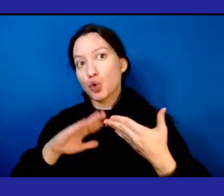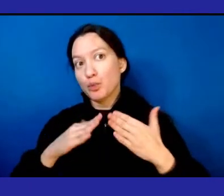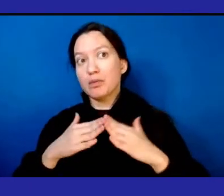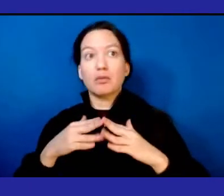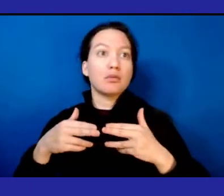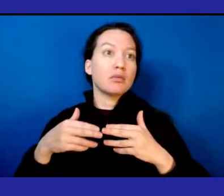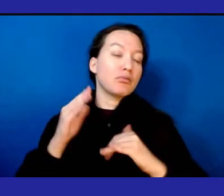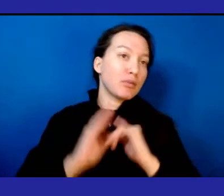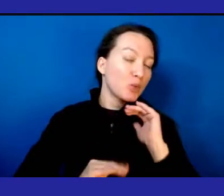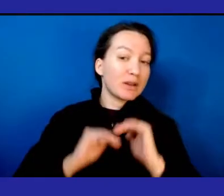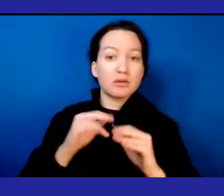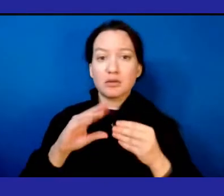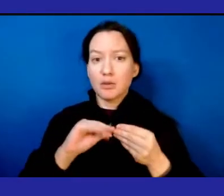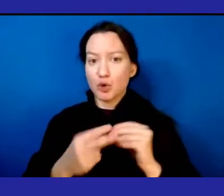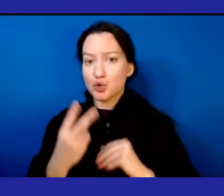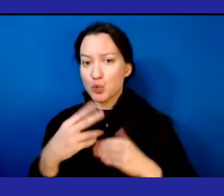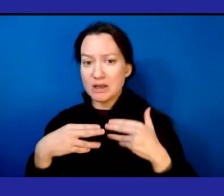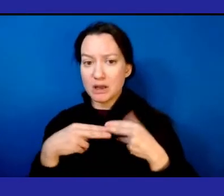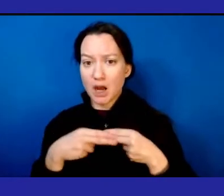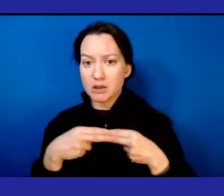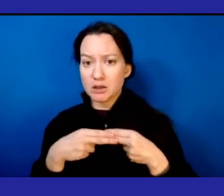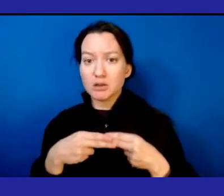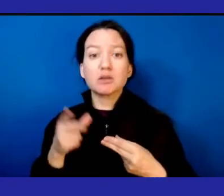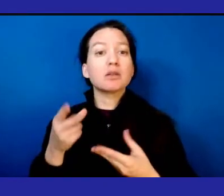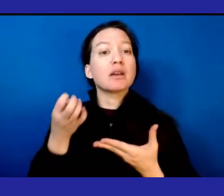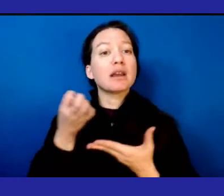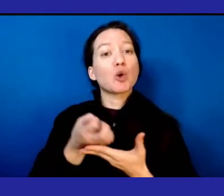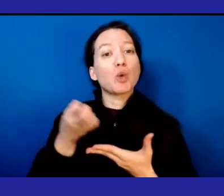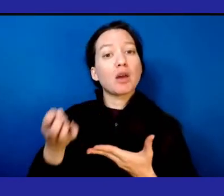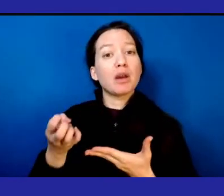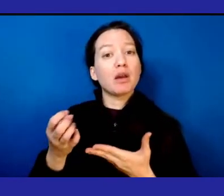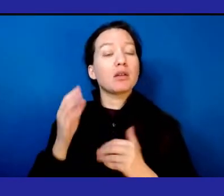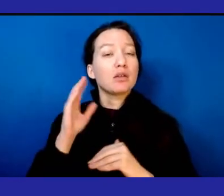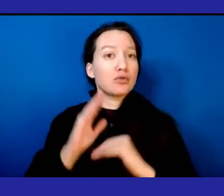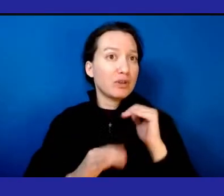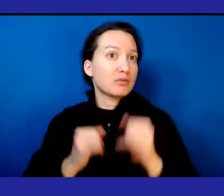2, which is equipment and infrastructure.